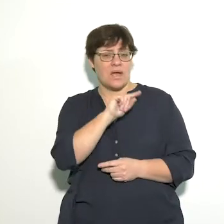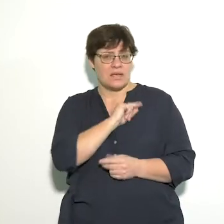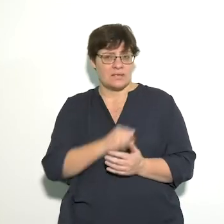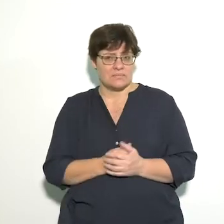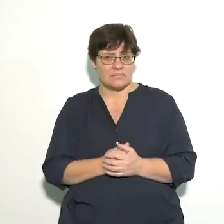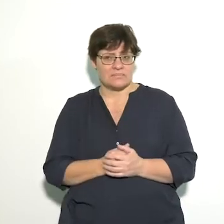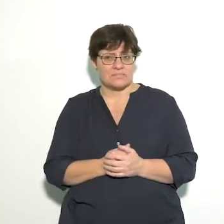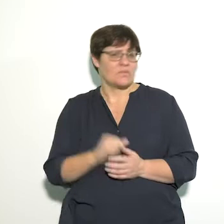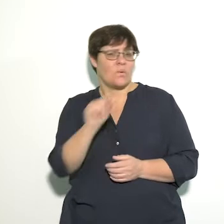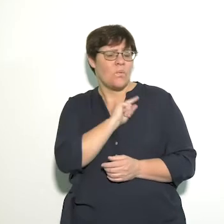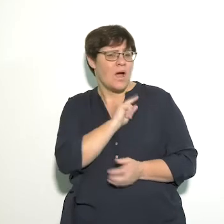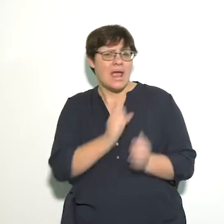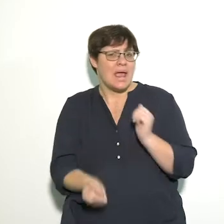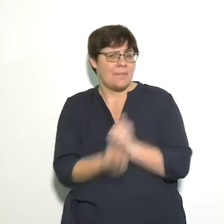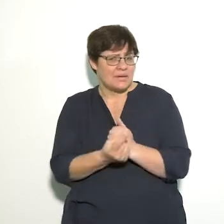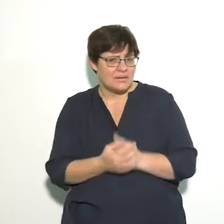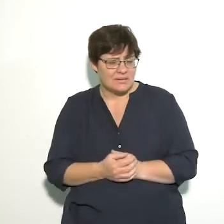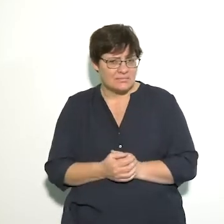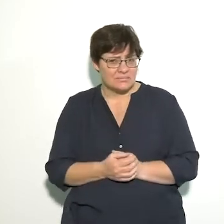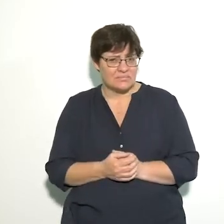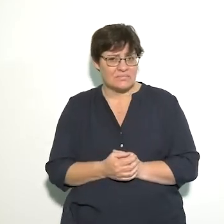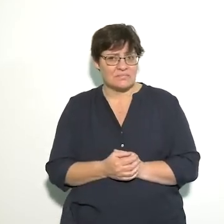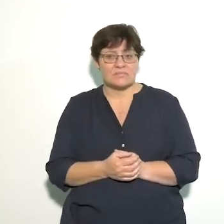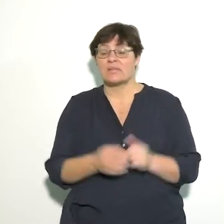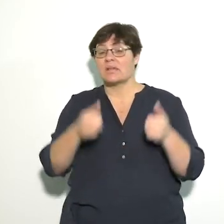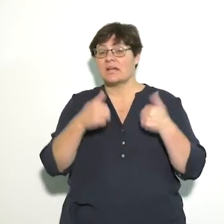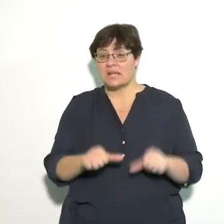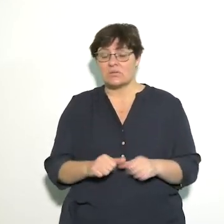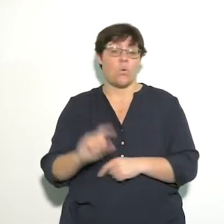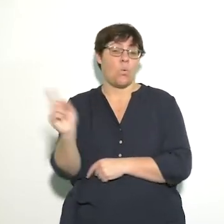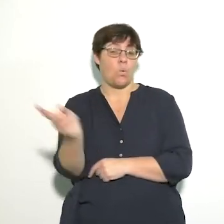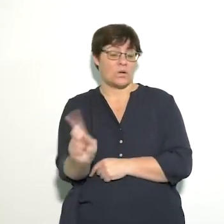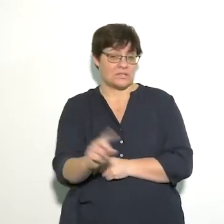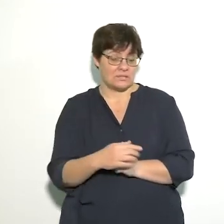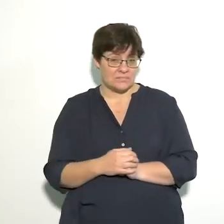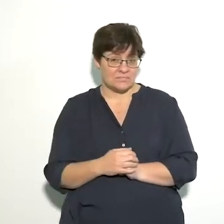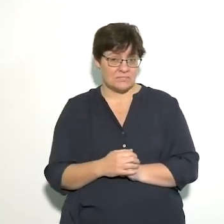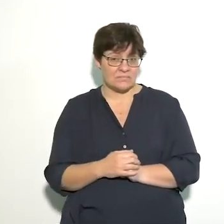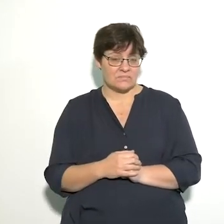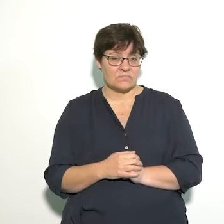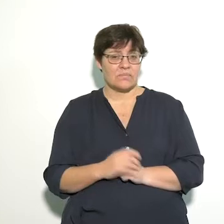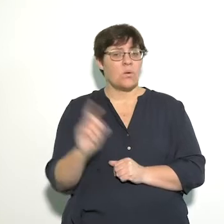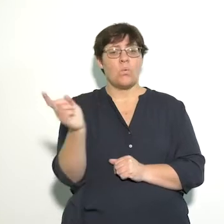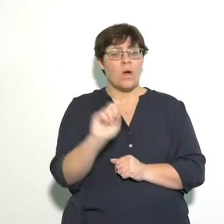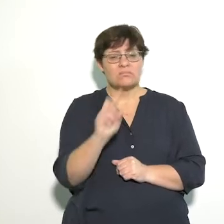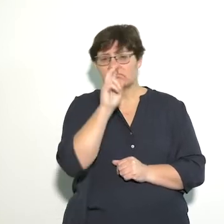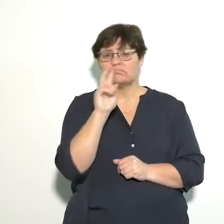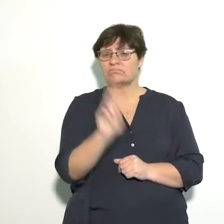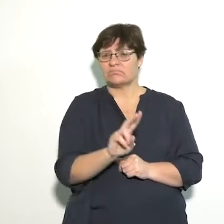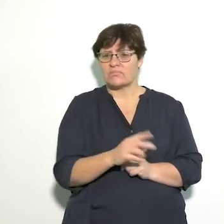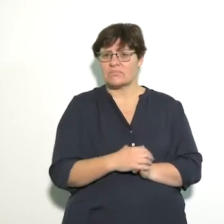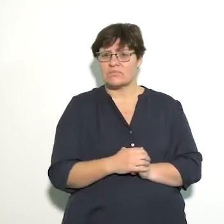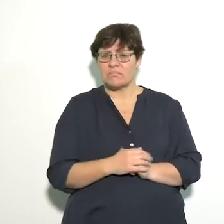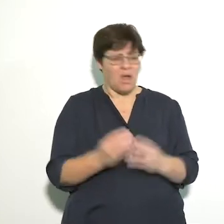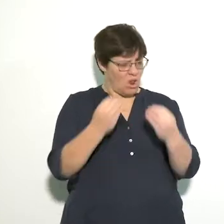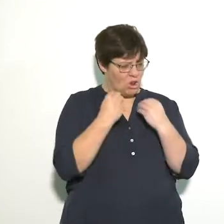was happening? Why was it happening the way it was? The next one is what? So with the what, I'm looking at, is